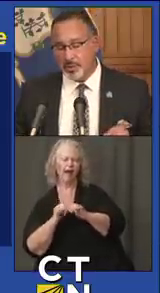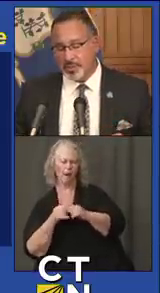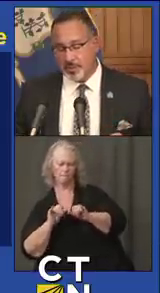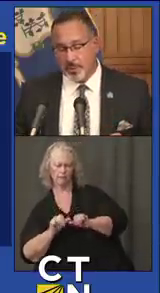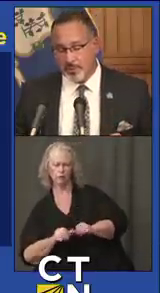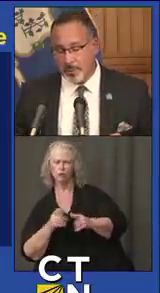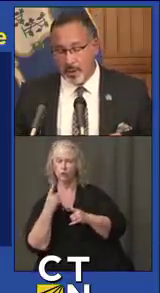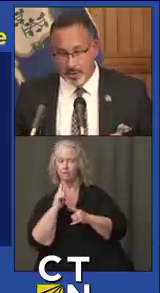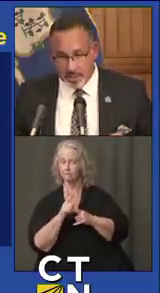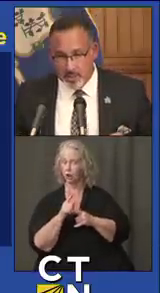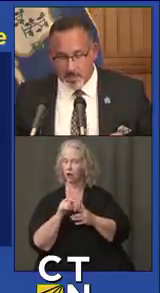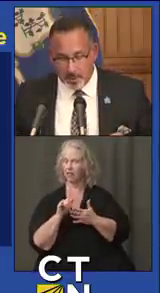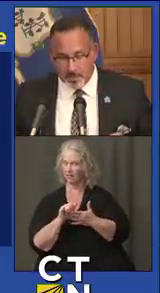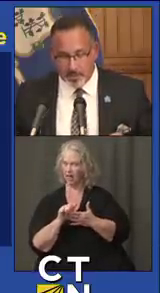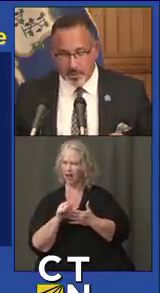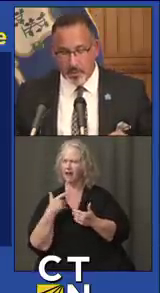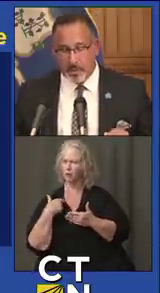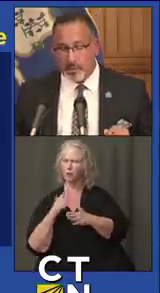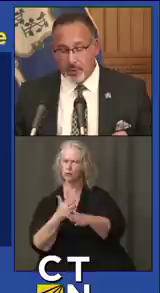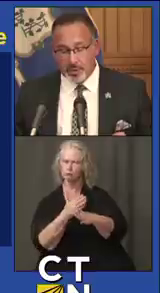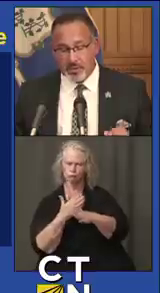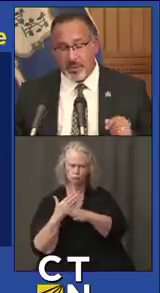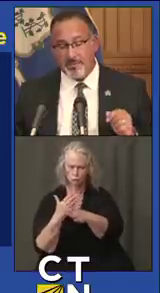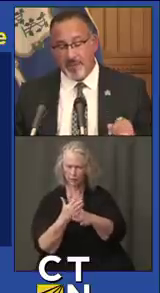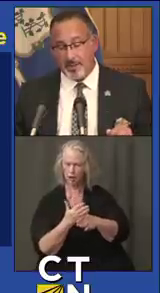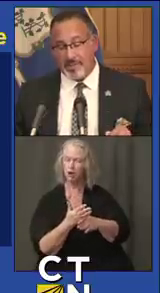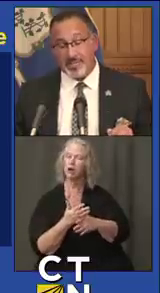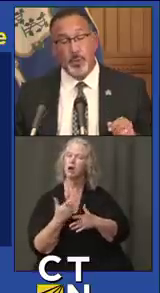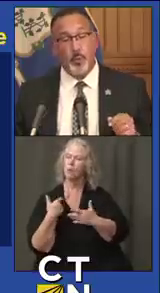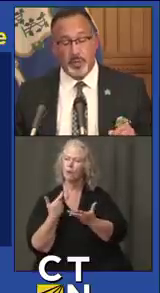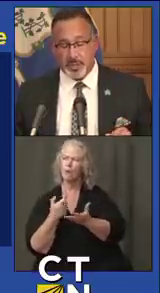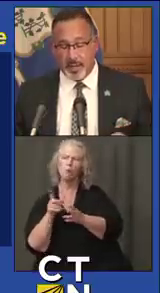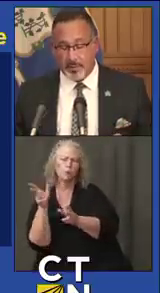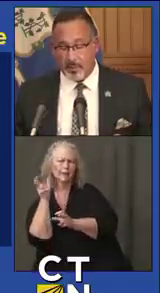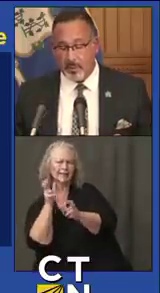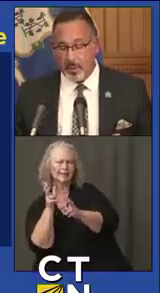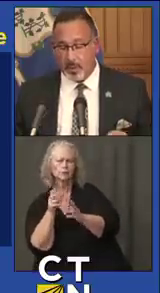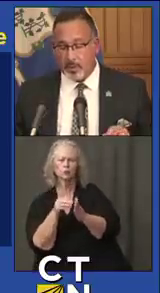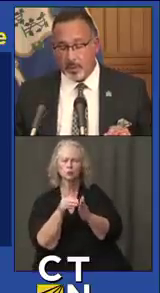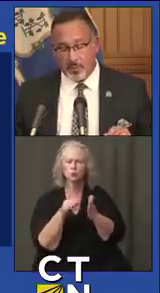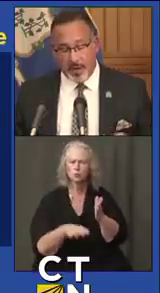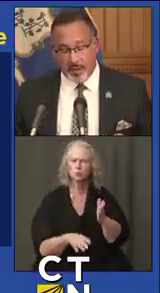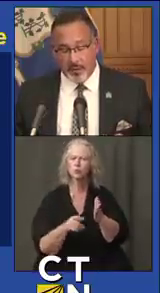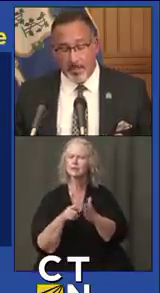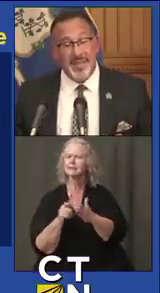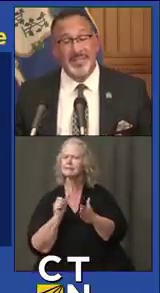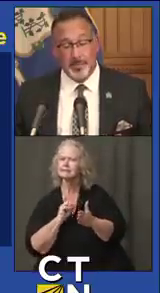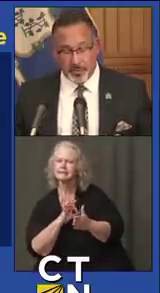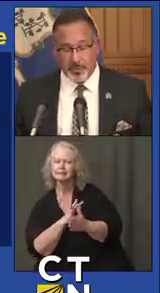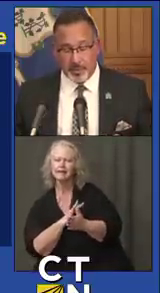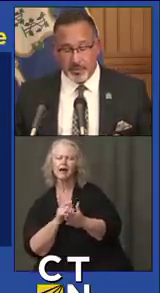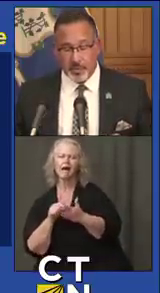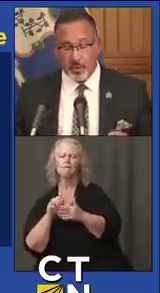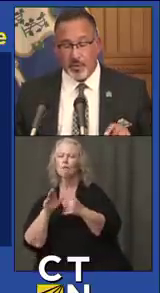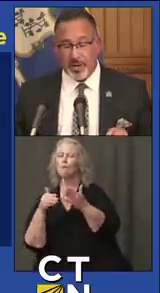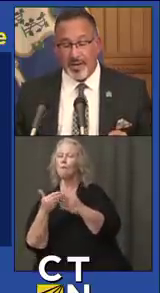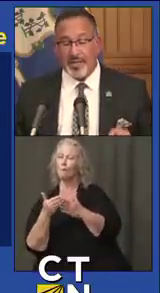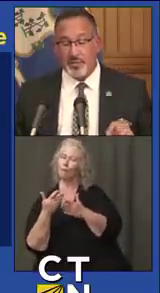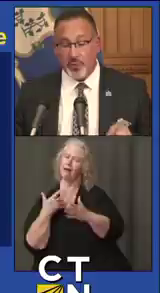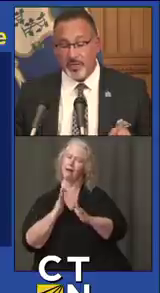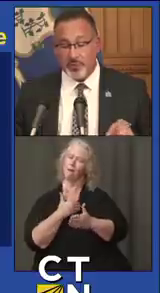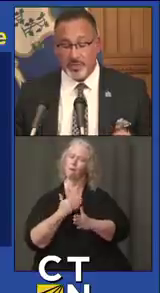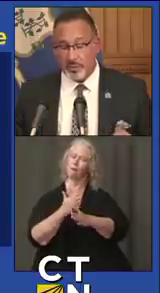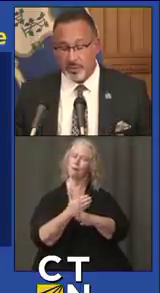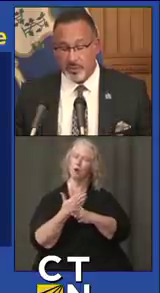continue to receive input from our educational partners, students, and families as we work together toward providing the best opportunities for